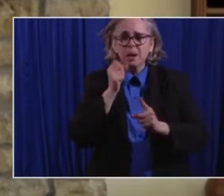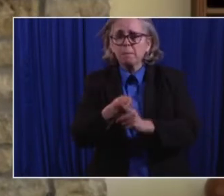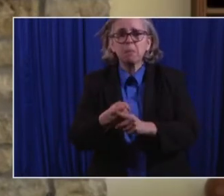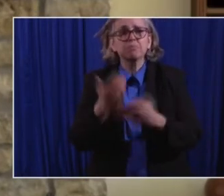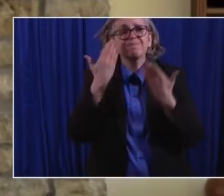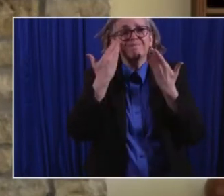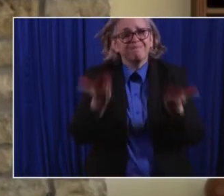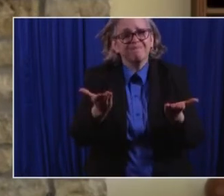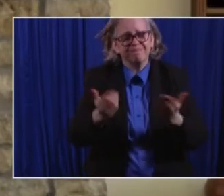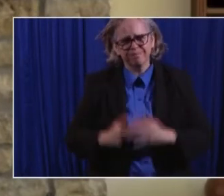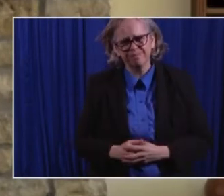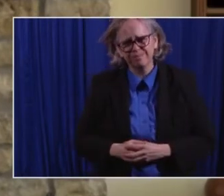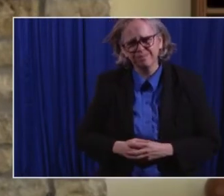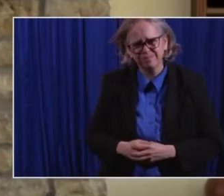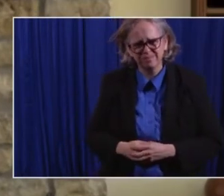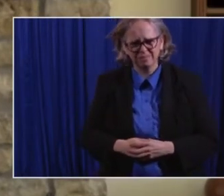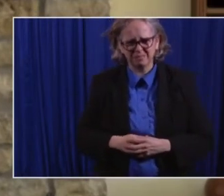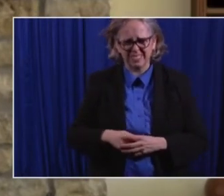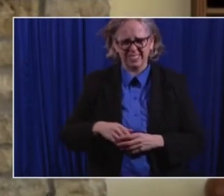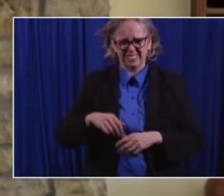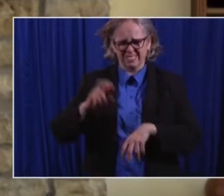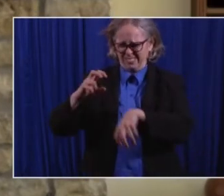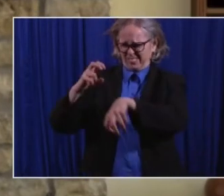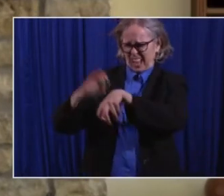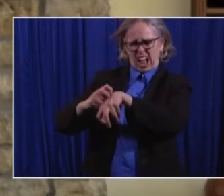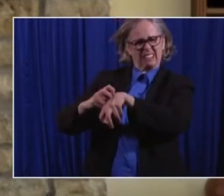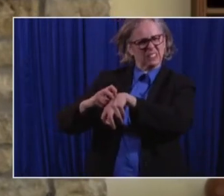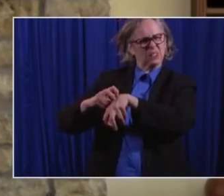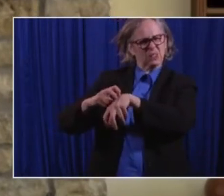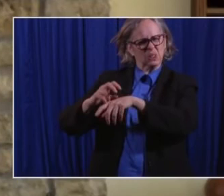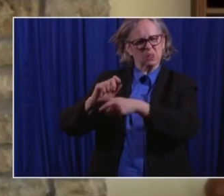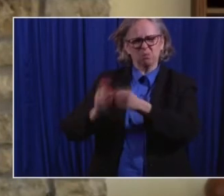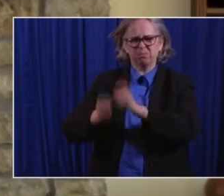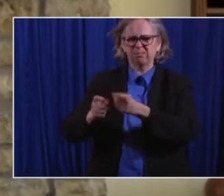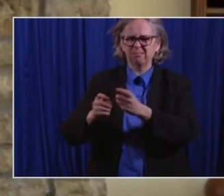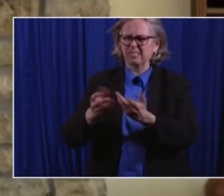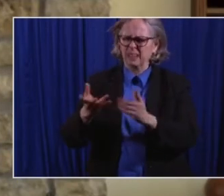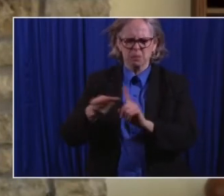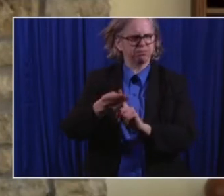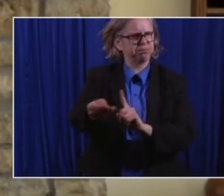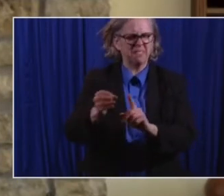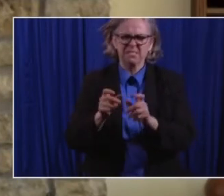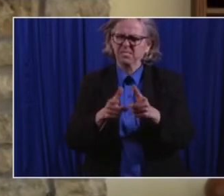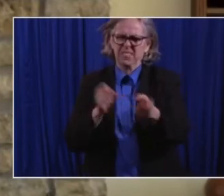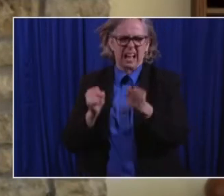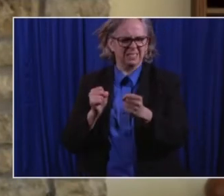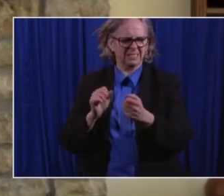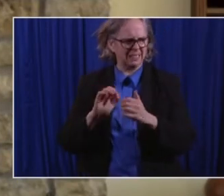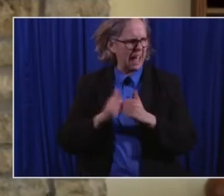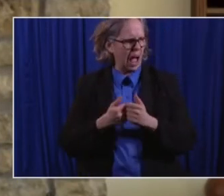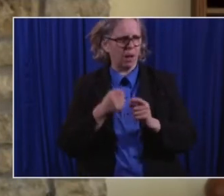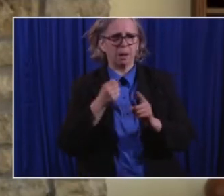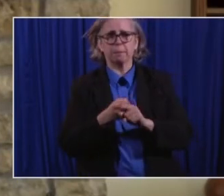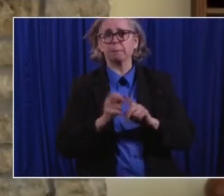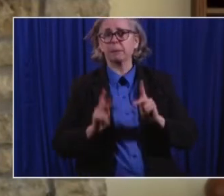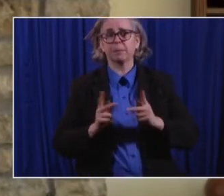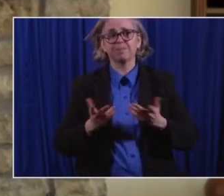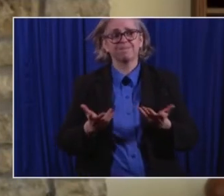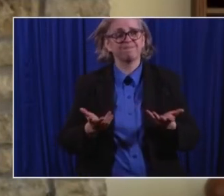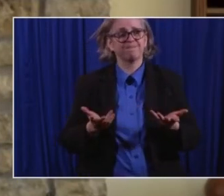fact that it spreads faster, what does that do? And we're going to watch it. And we're going to watch the early